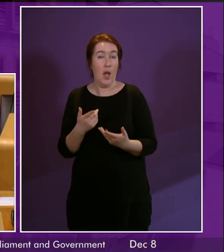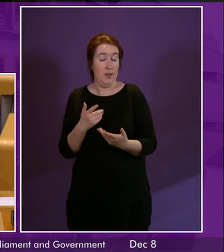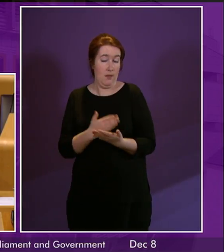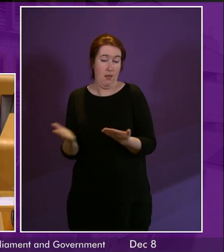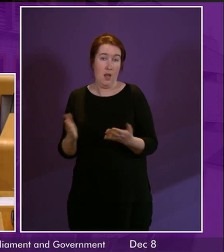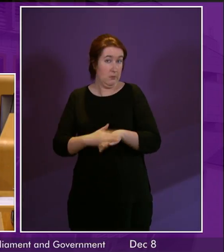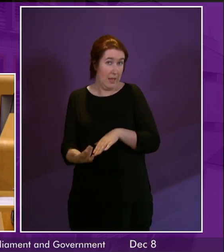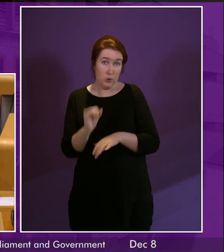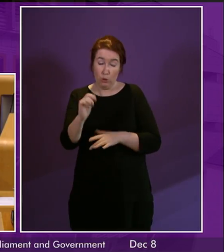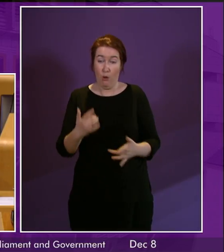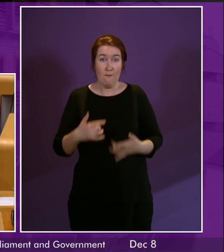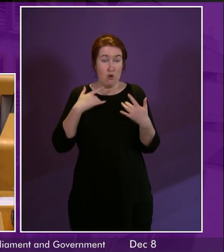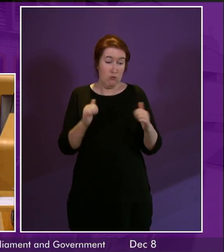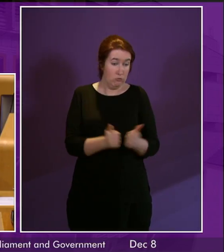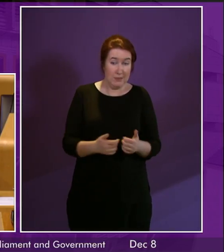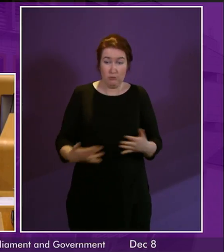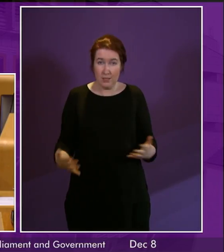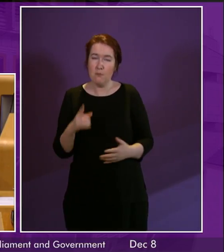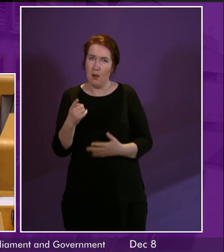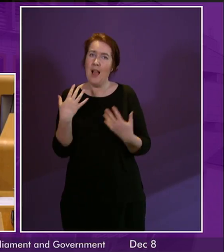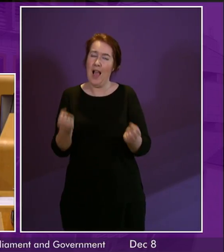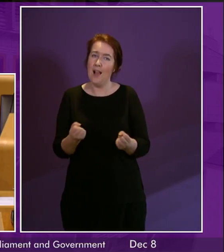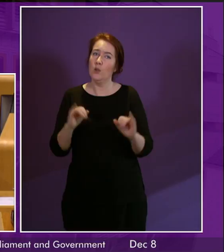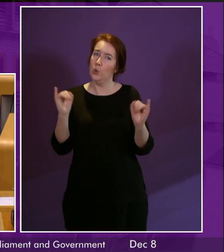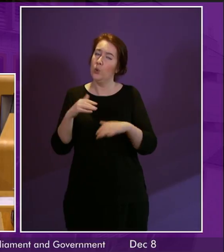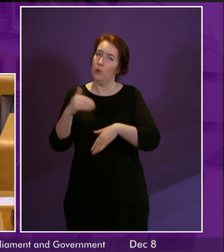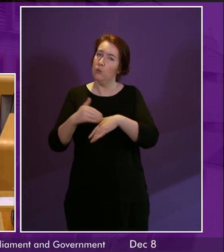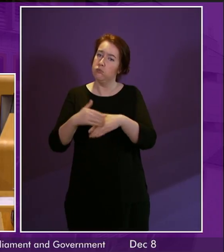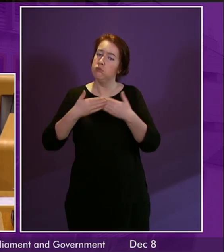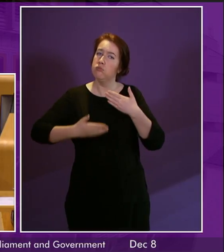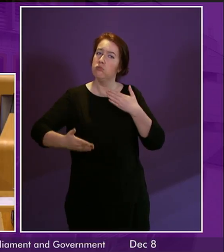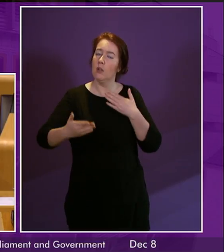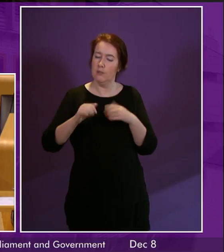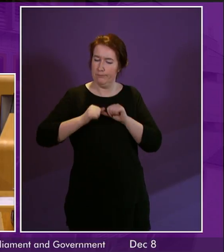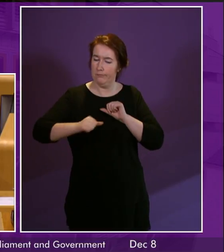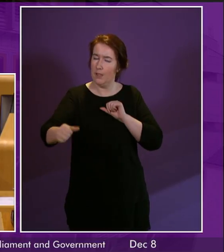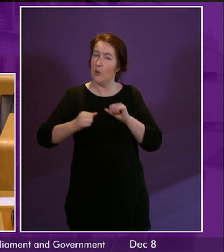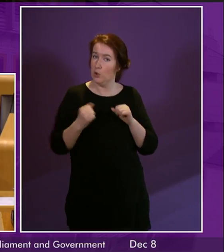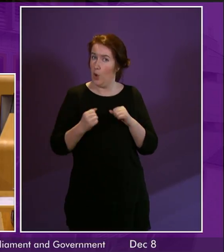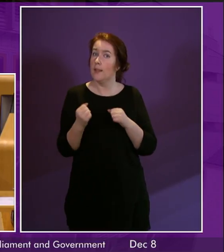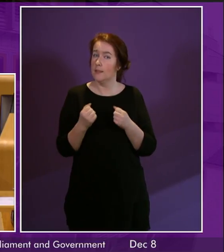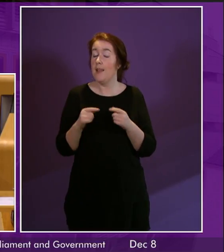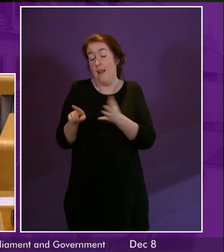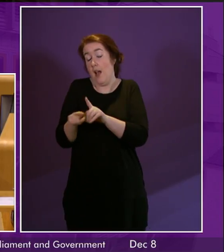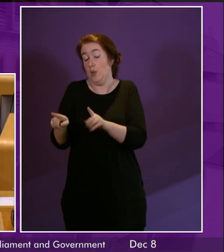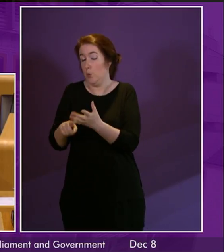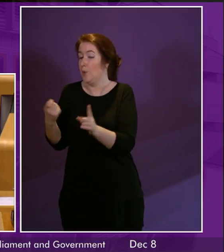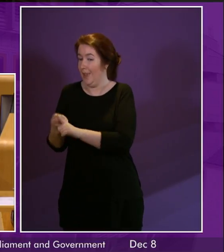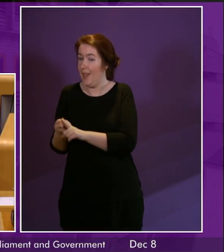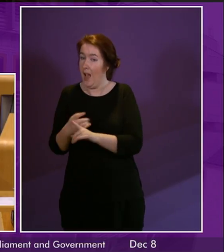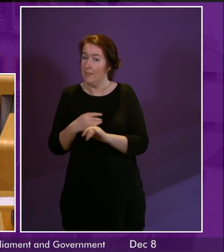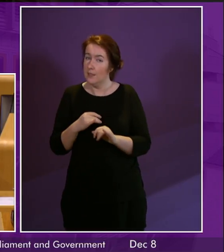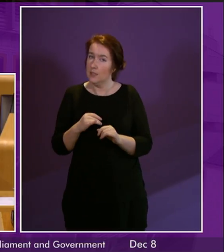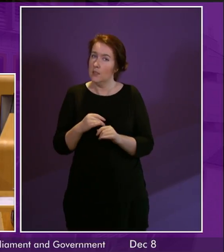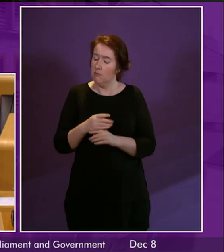that you know, there are serious implications ahead for Scotland and the UK. And from